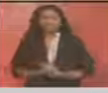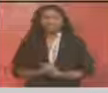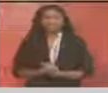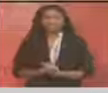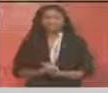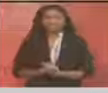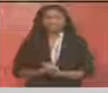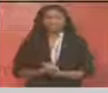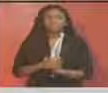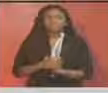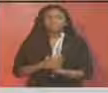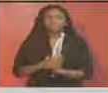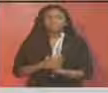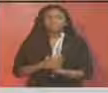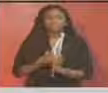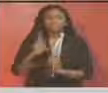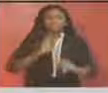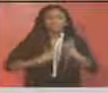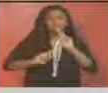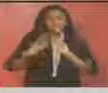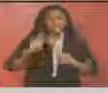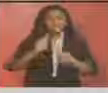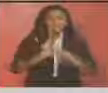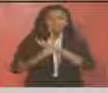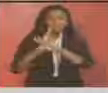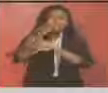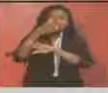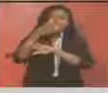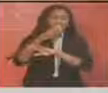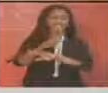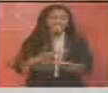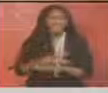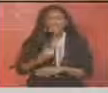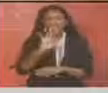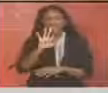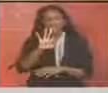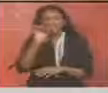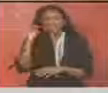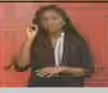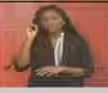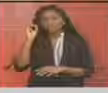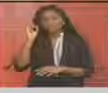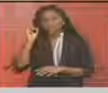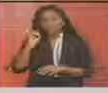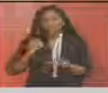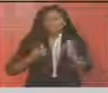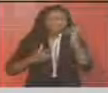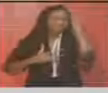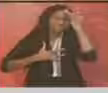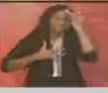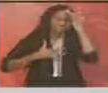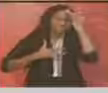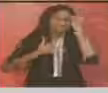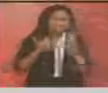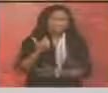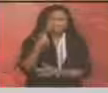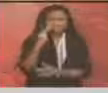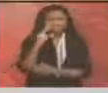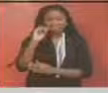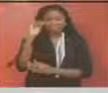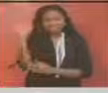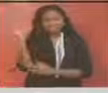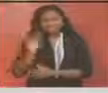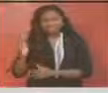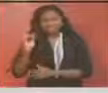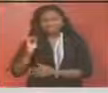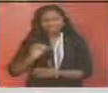of the cases throughout the epidemic. 50 to 59, 13.7%. Above 60, 13.8%. Next